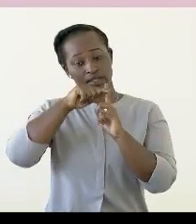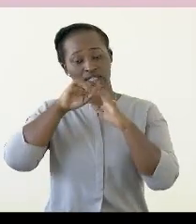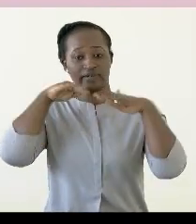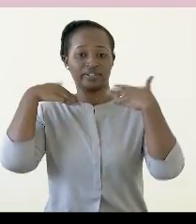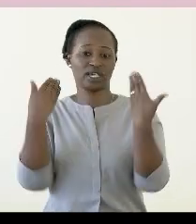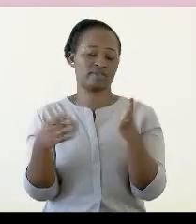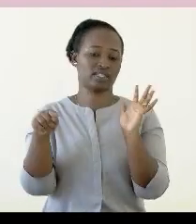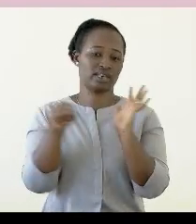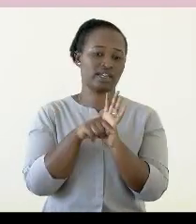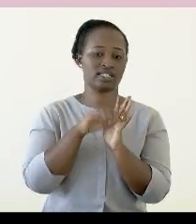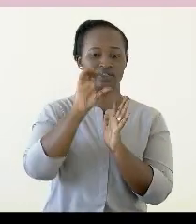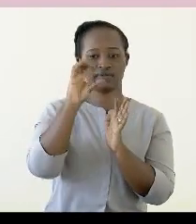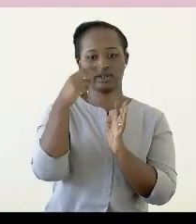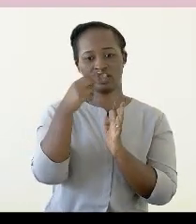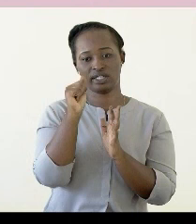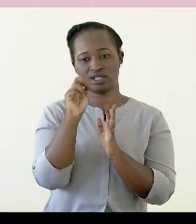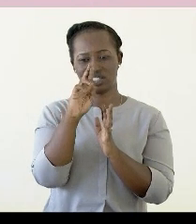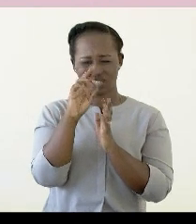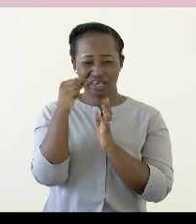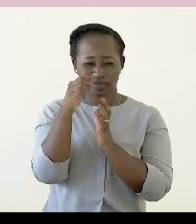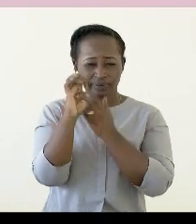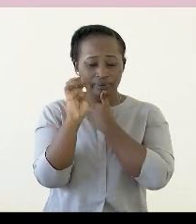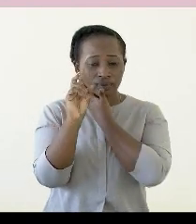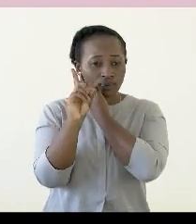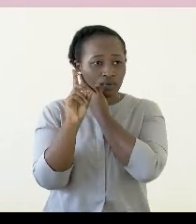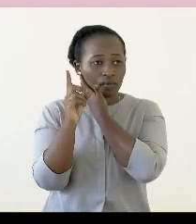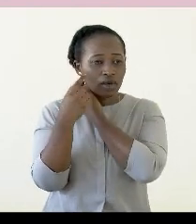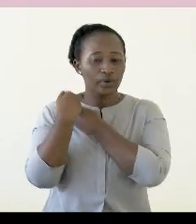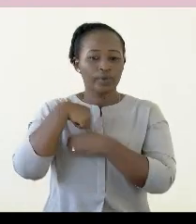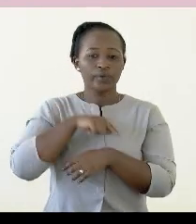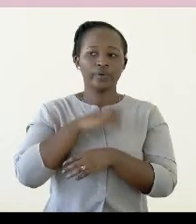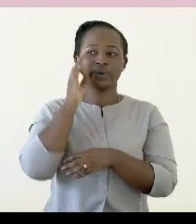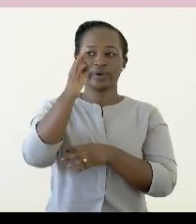When we will be on the next slide, we will explain